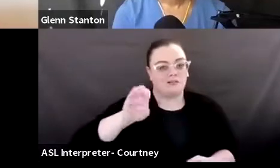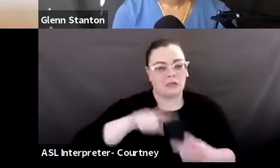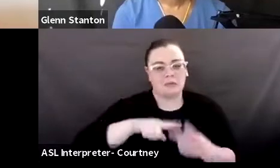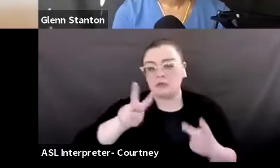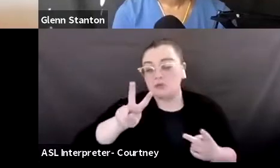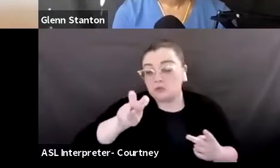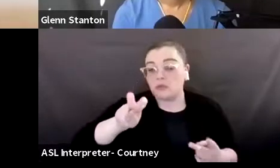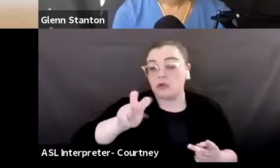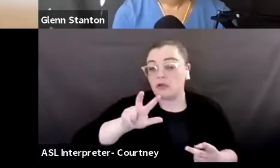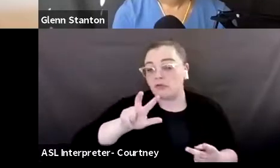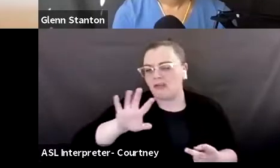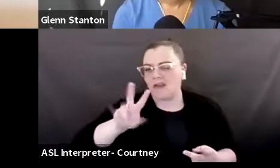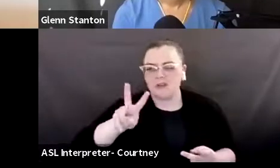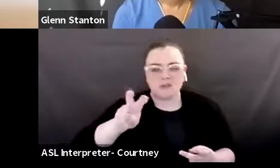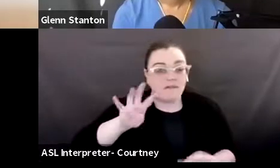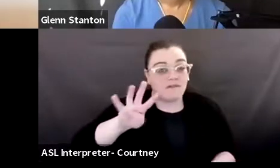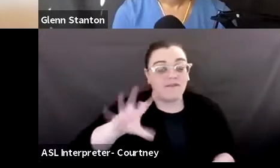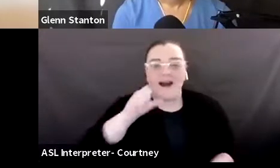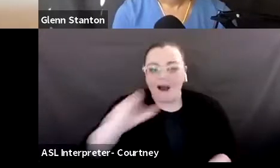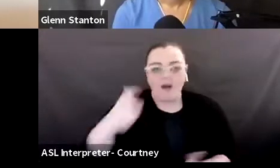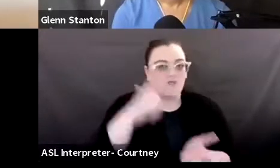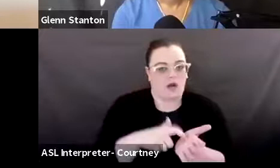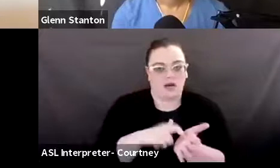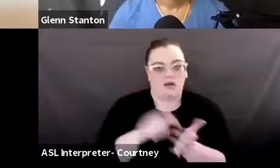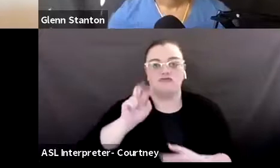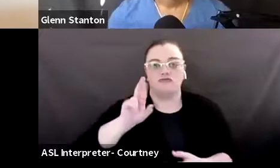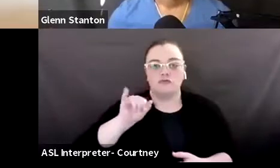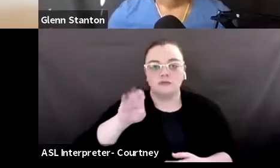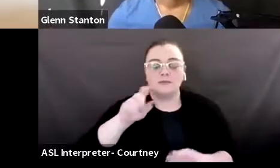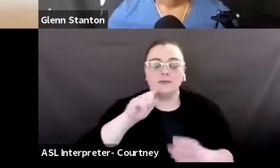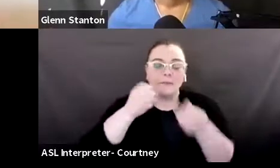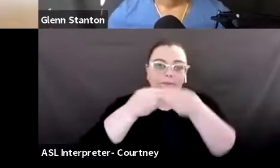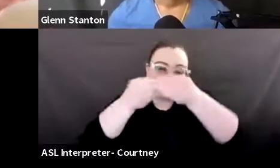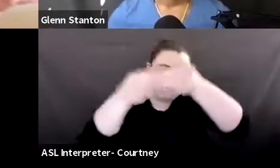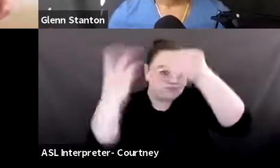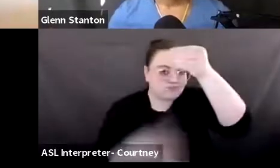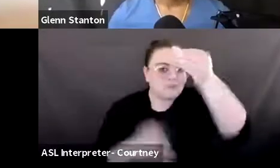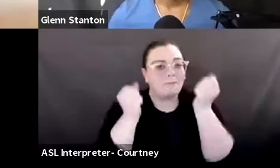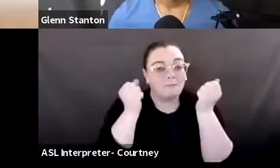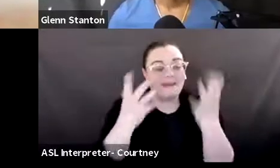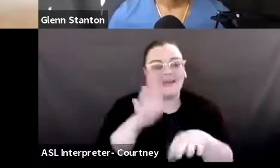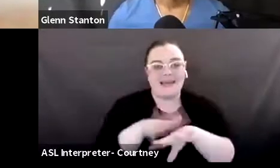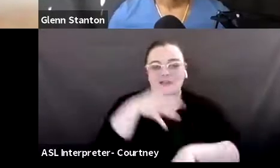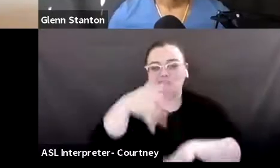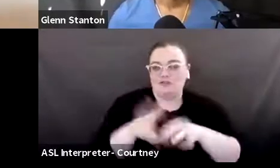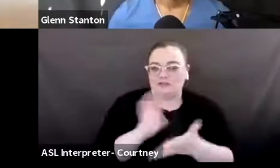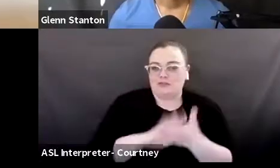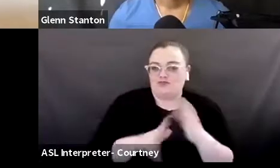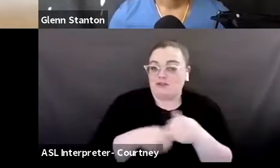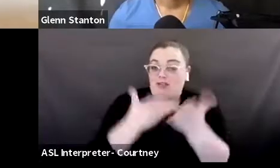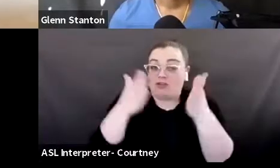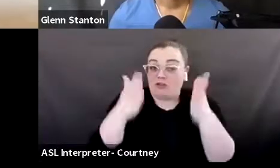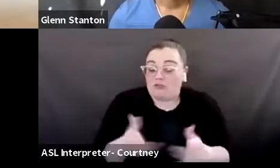245 unrecognized tribes. There's so many wonderful Indigenous storytellers out there. And it's just that I feel like the floodgates are opening, and it's a